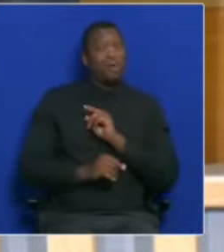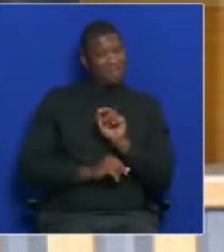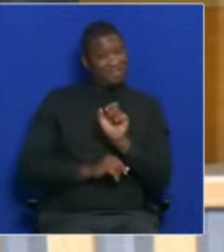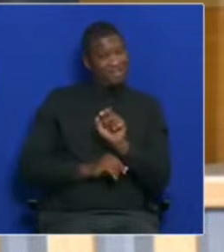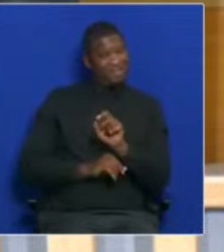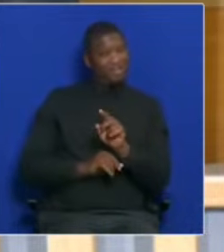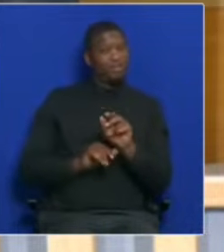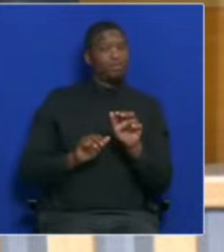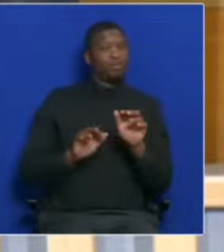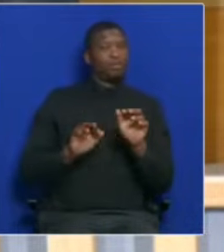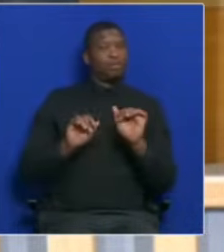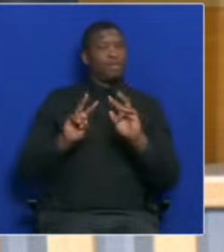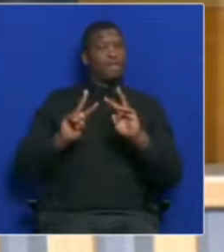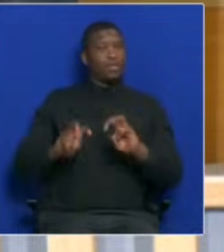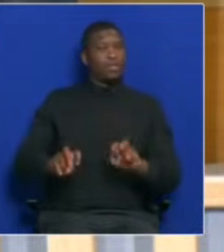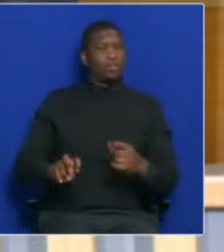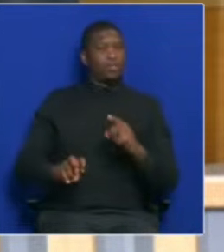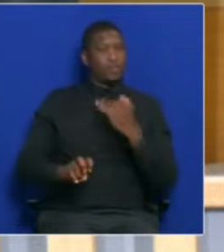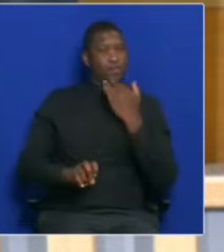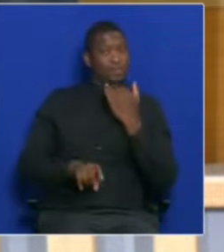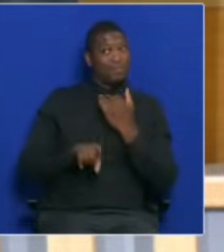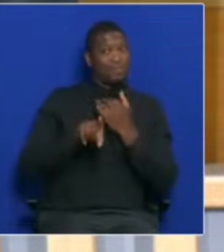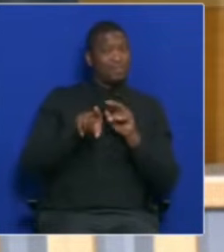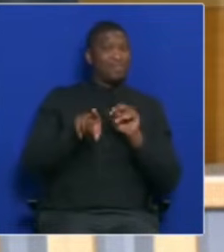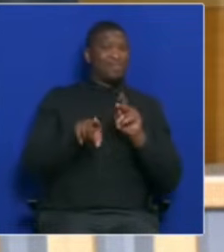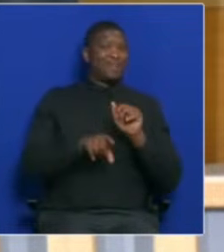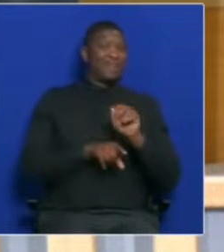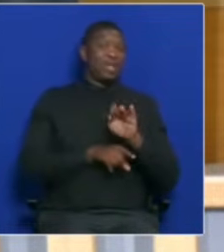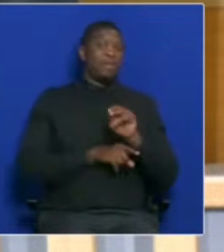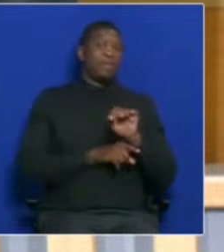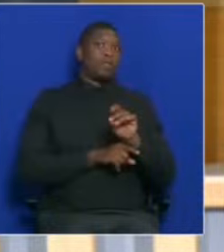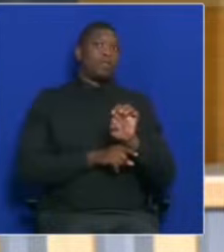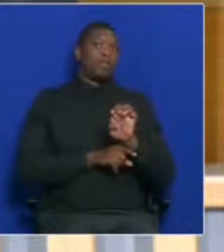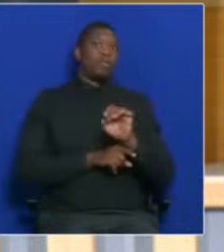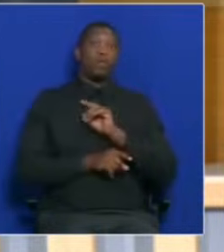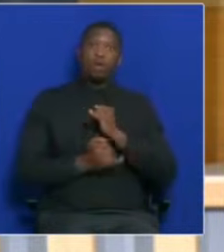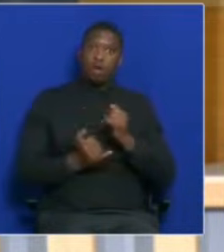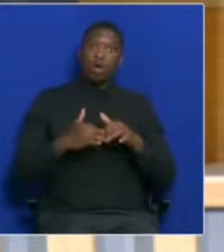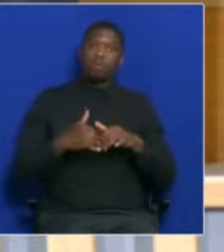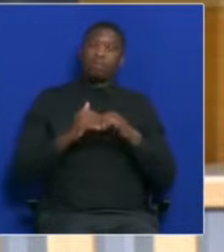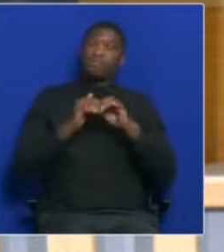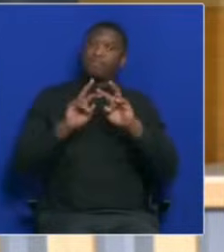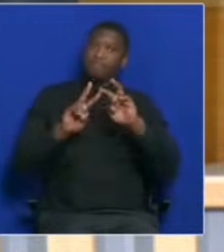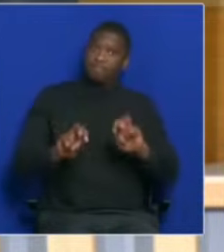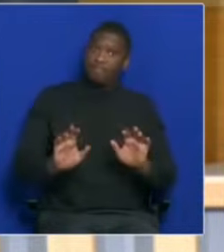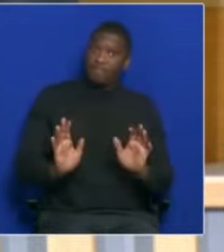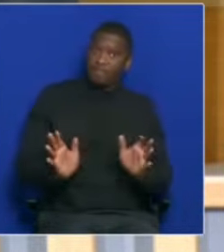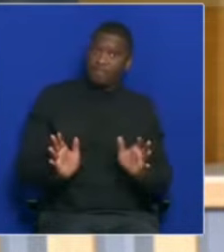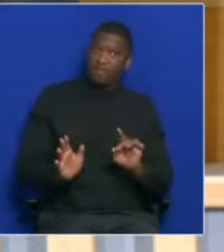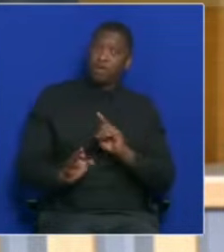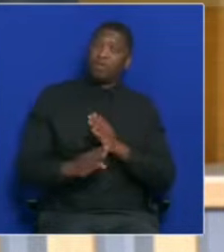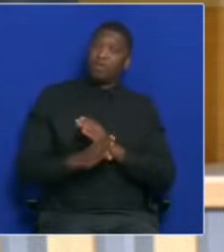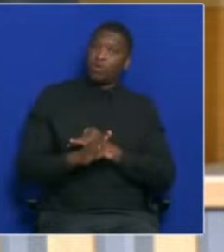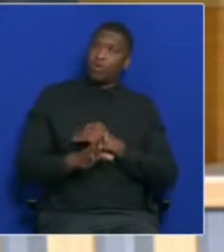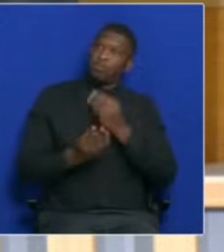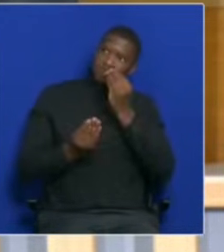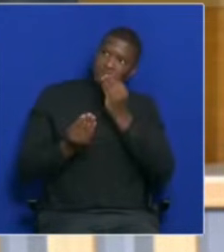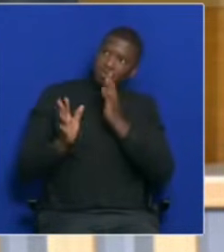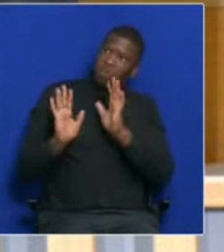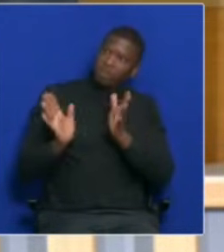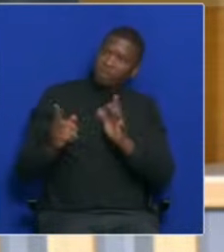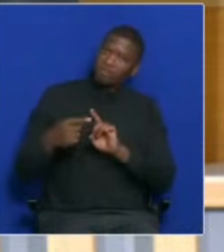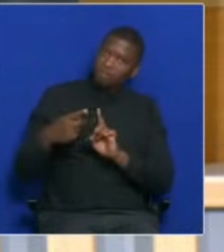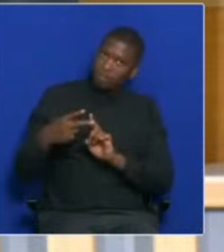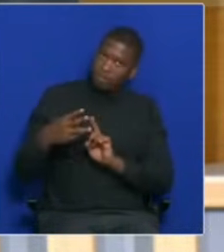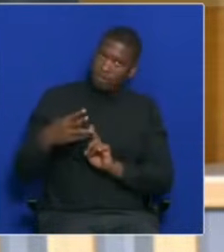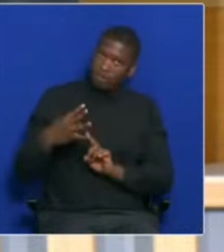into Nkabinde, because there is now an investigation, because you said what you did. But